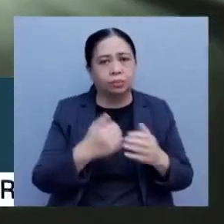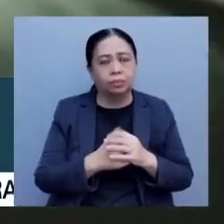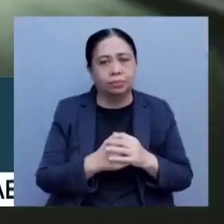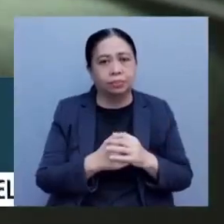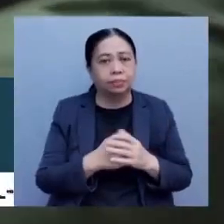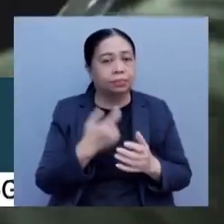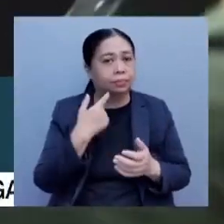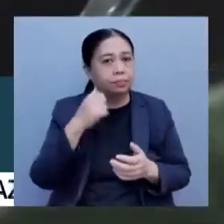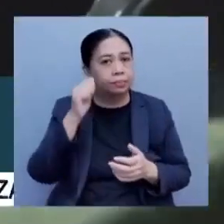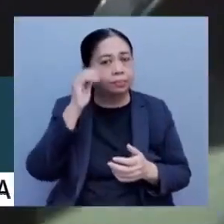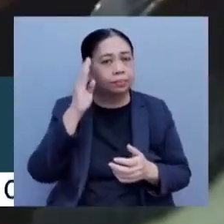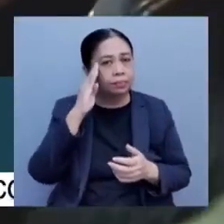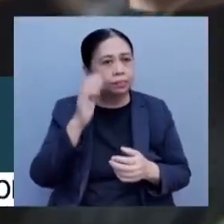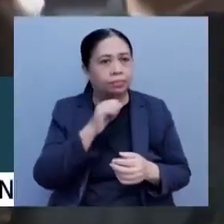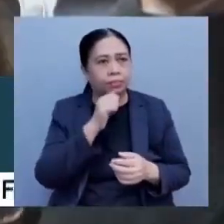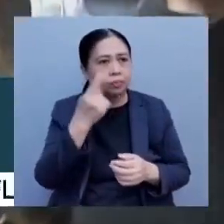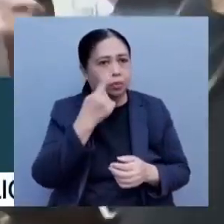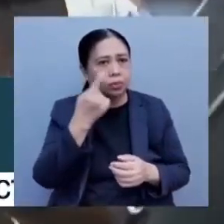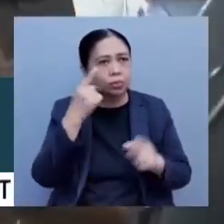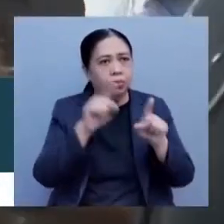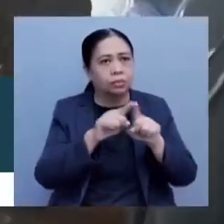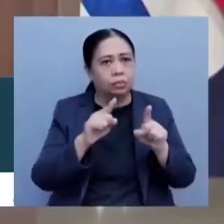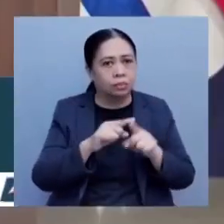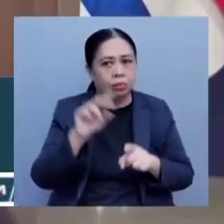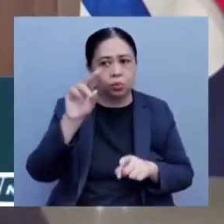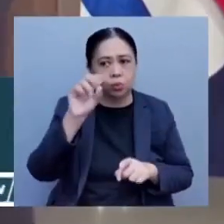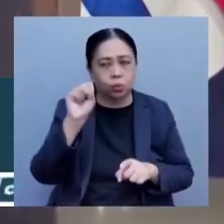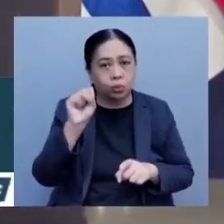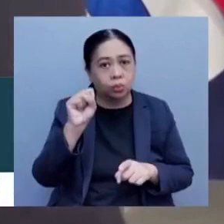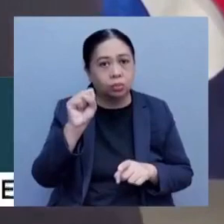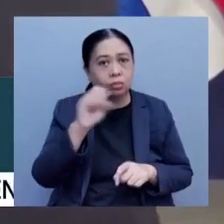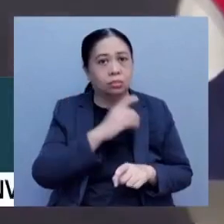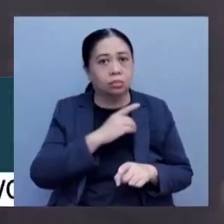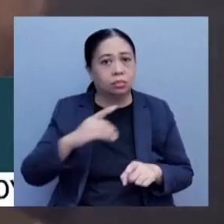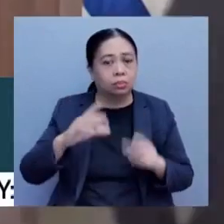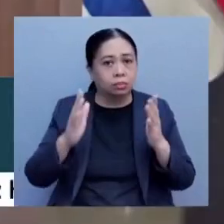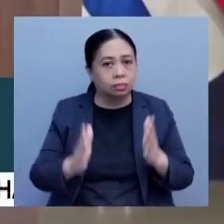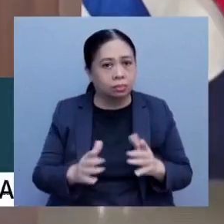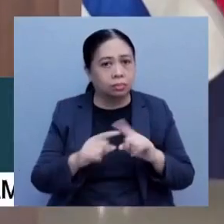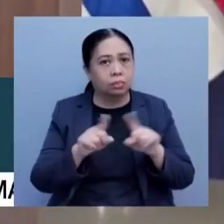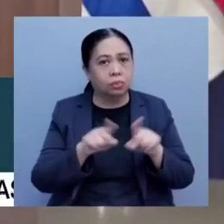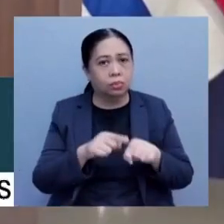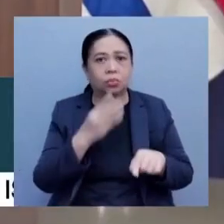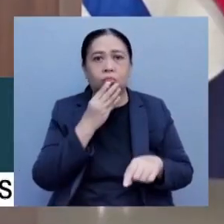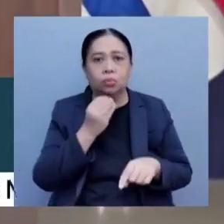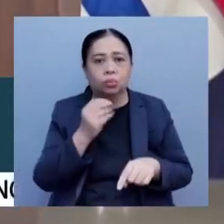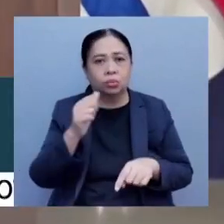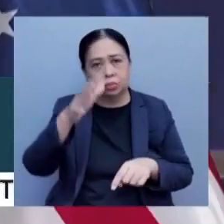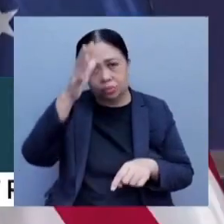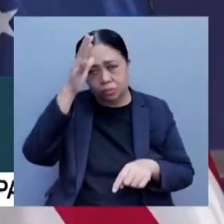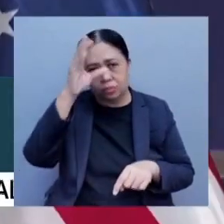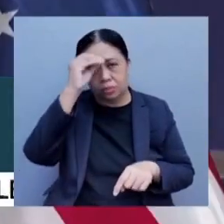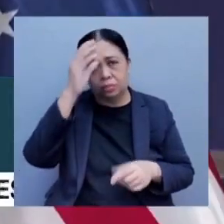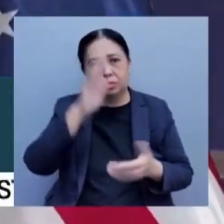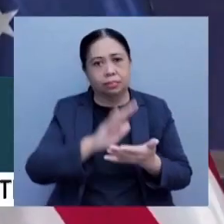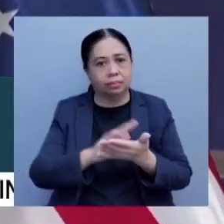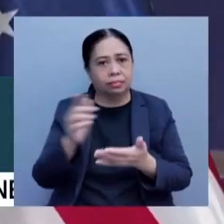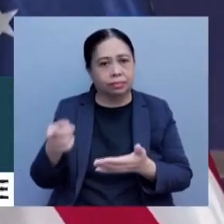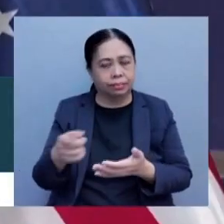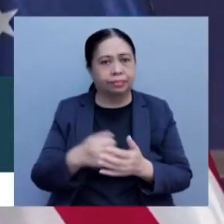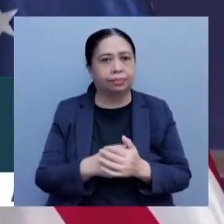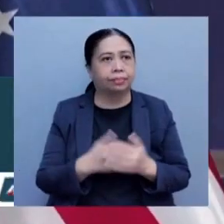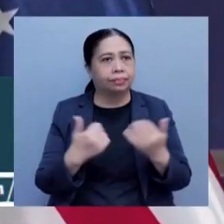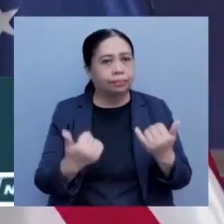in the country not just as a U.S. diplomat, but also as a Jew, father, and husband. In this moment where